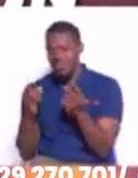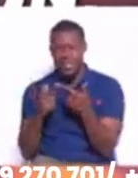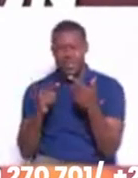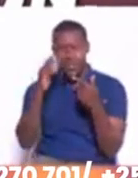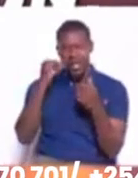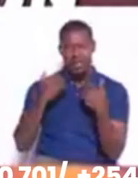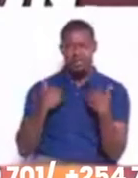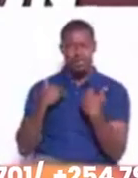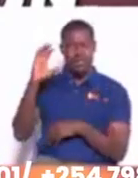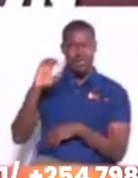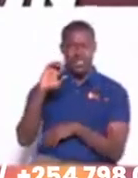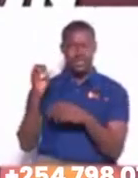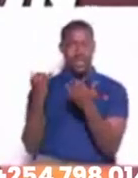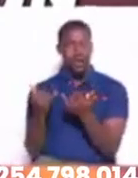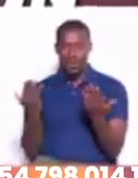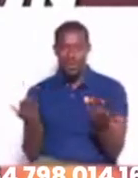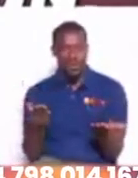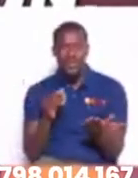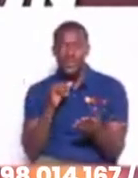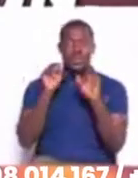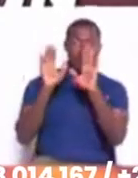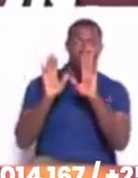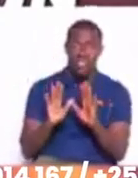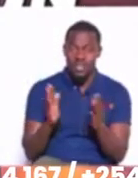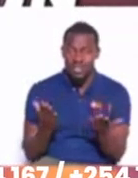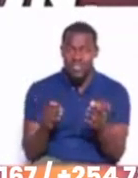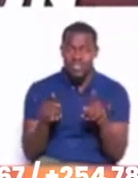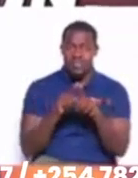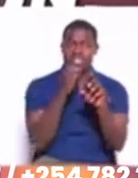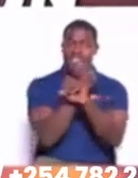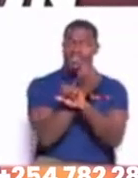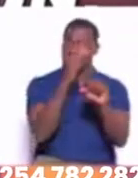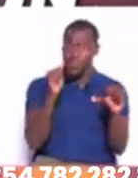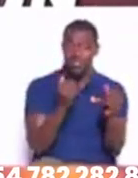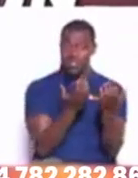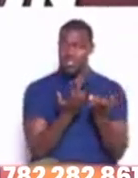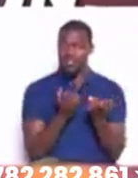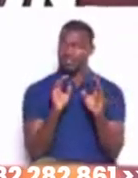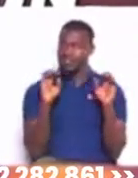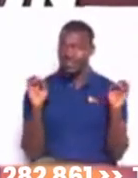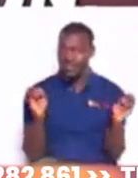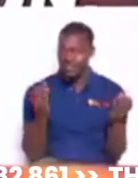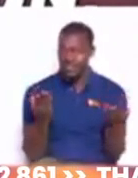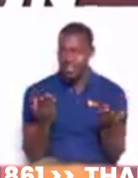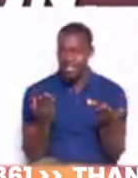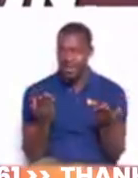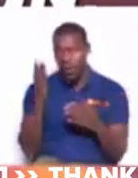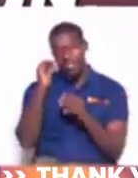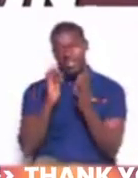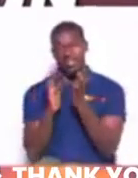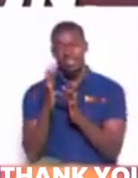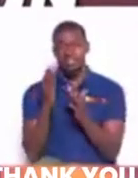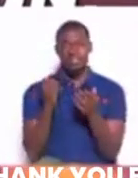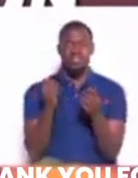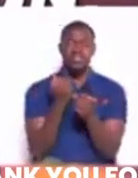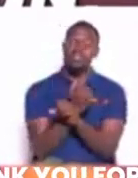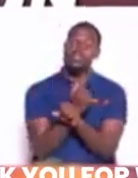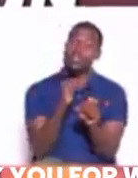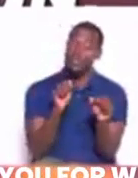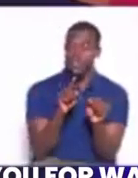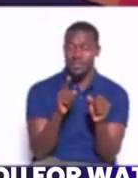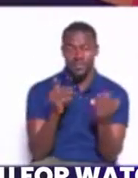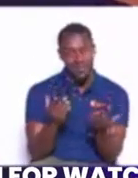if you don't need the cross, why is there salvation? And if you don't need salvation, why is there a Savior? You see what